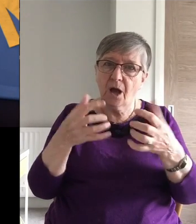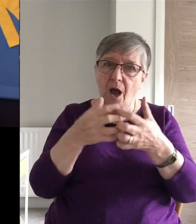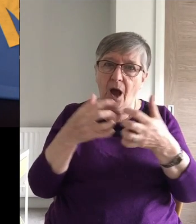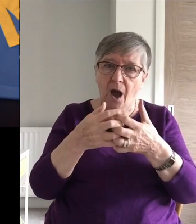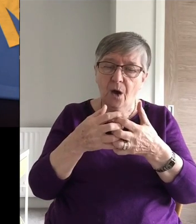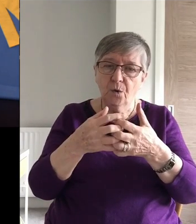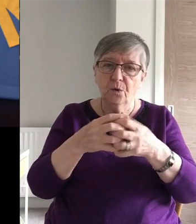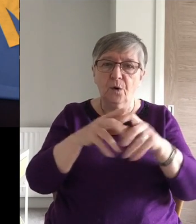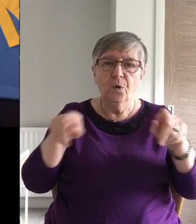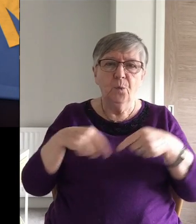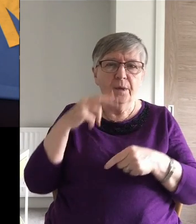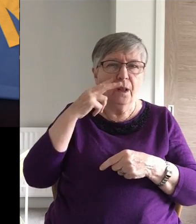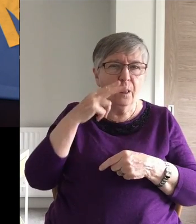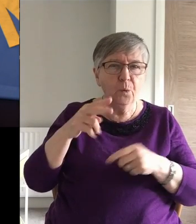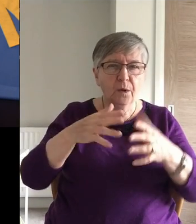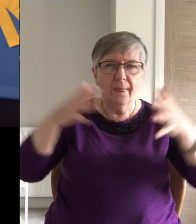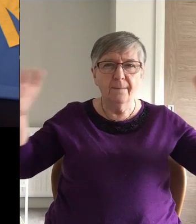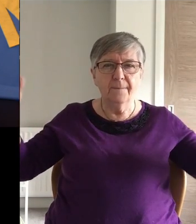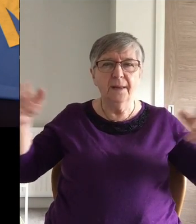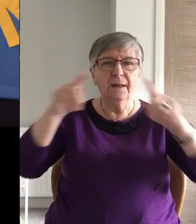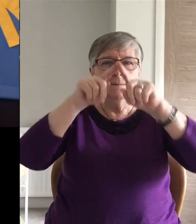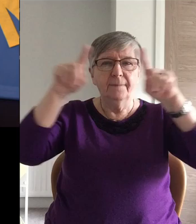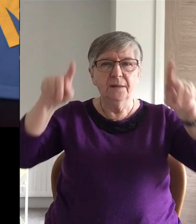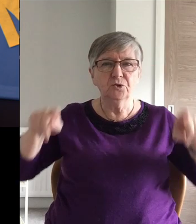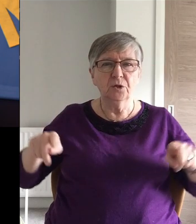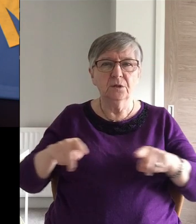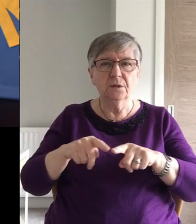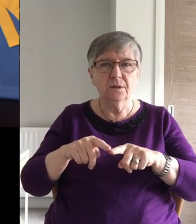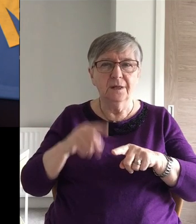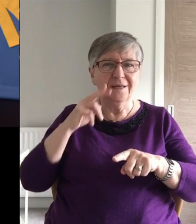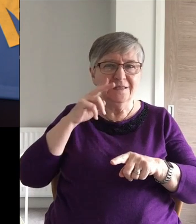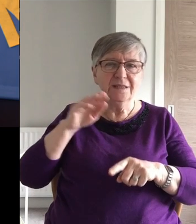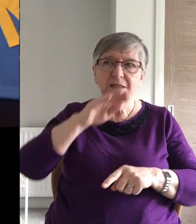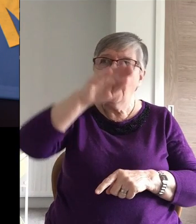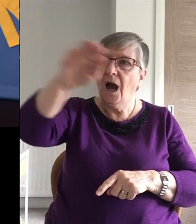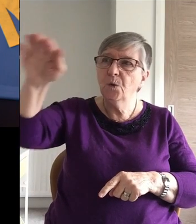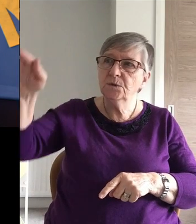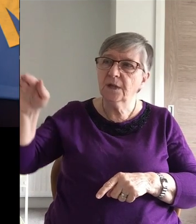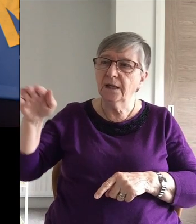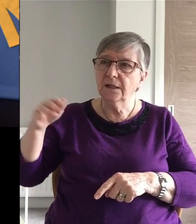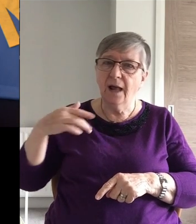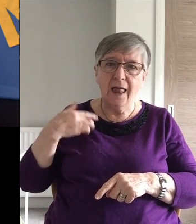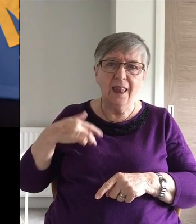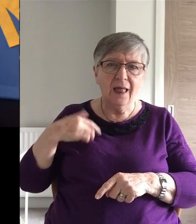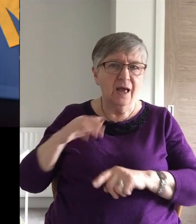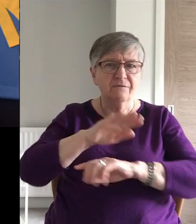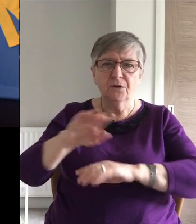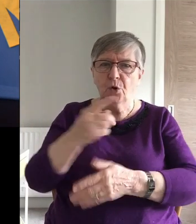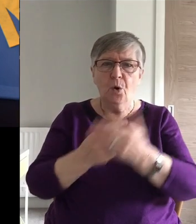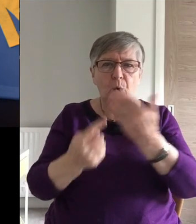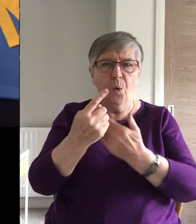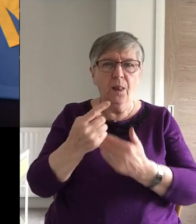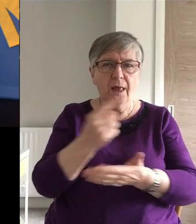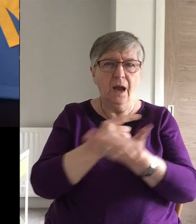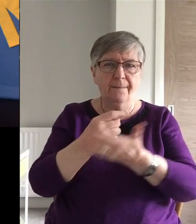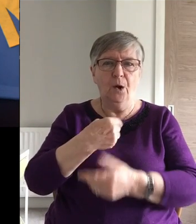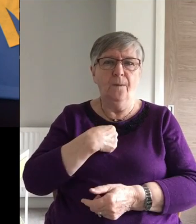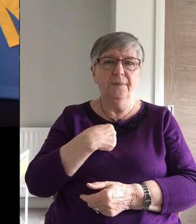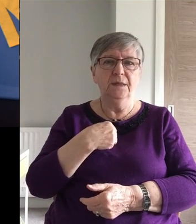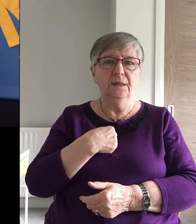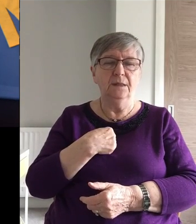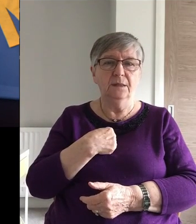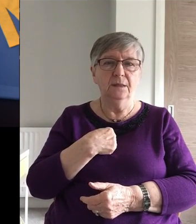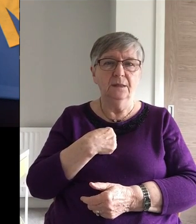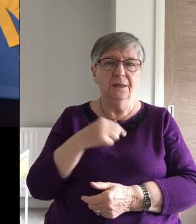about how we see the bigger picture, how we can see beyond ourselves and see that life is not just about us,